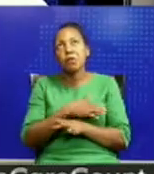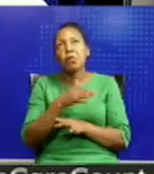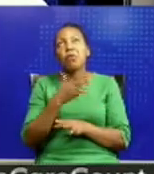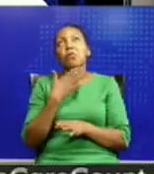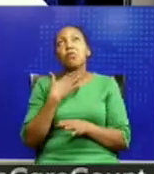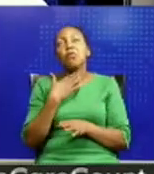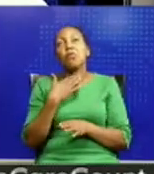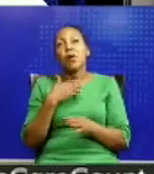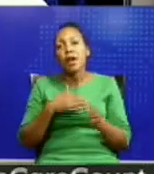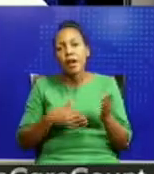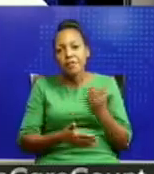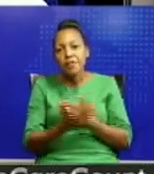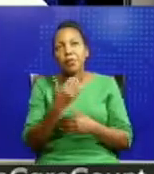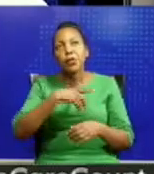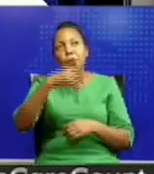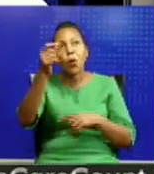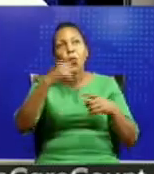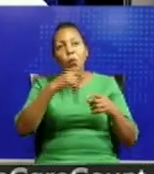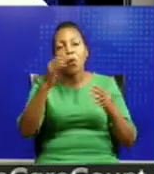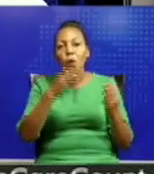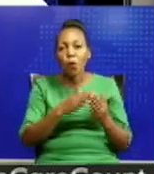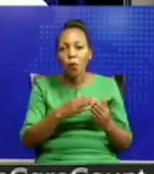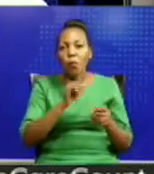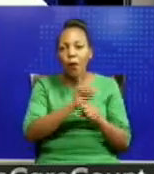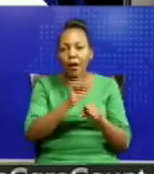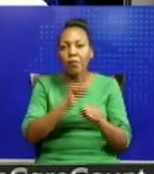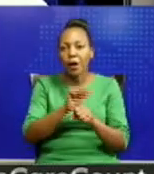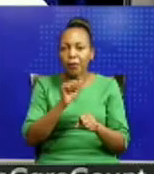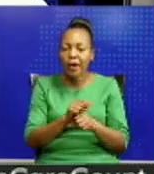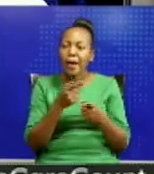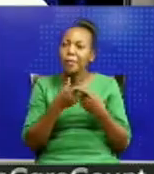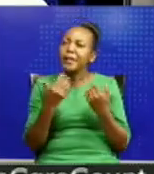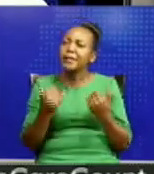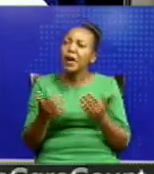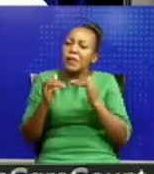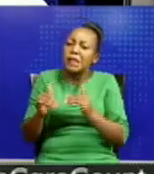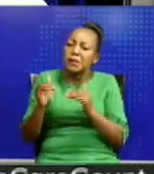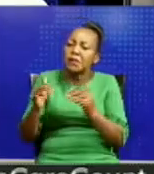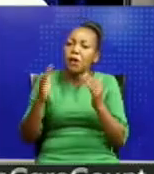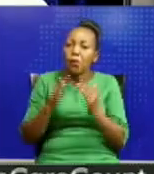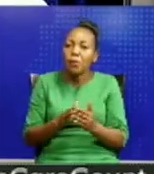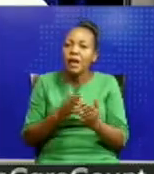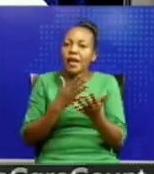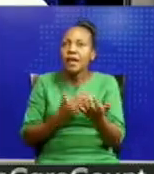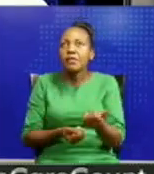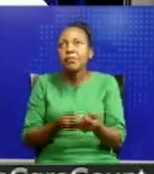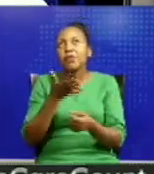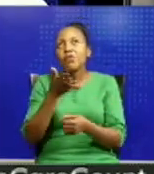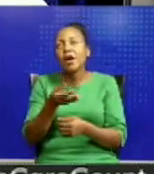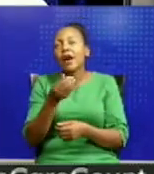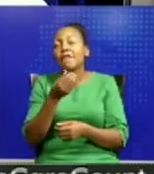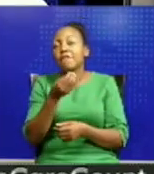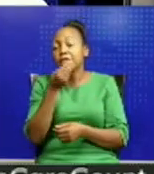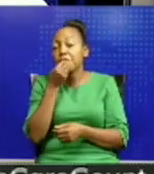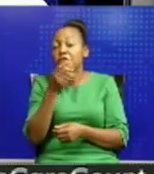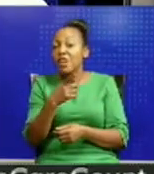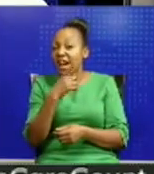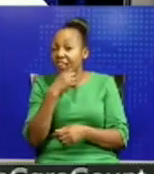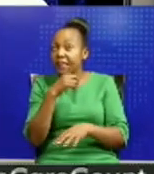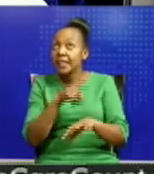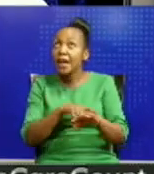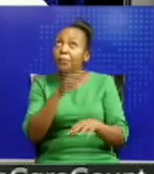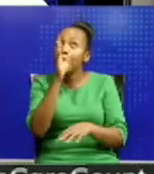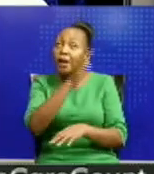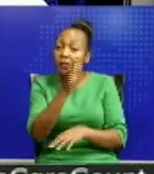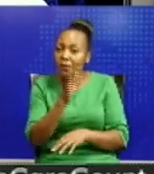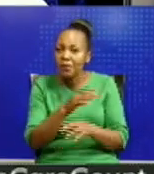home and now is confined in the home, he will expect to eat lunch at a particular time. And remember now that we